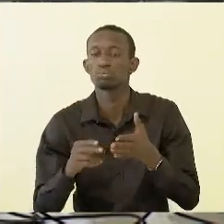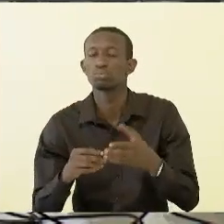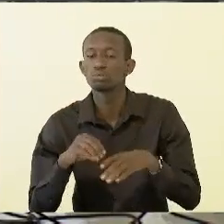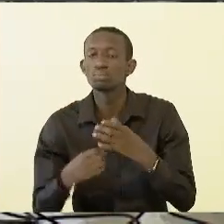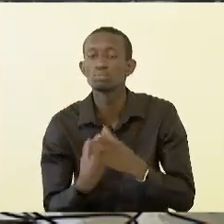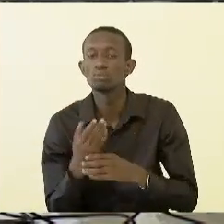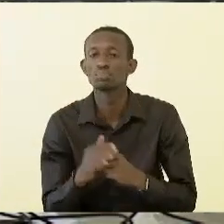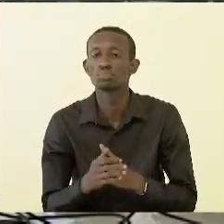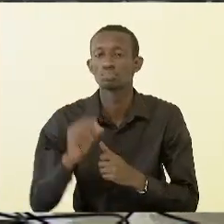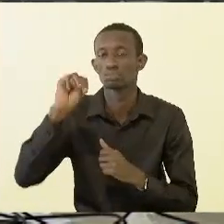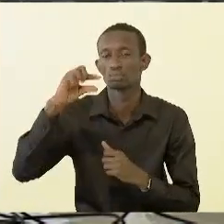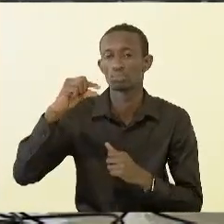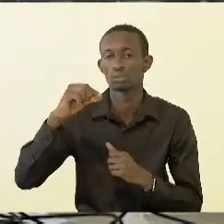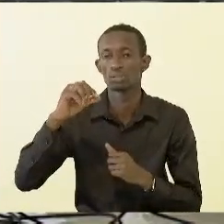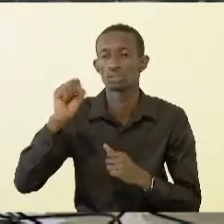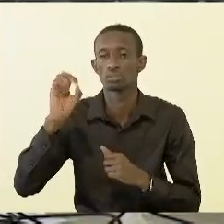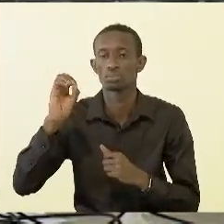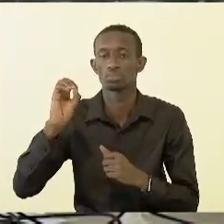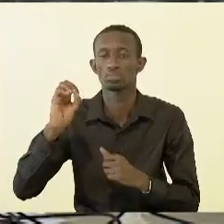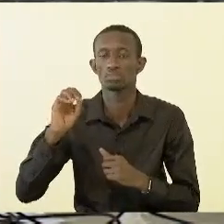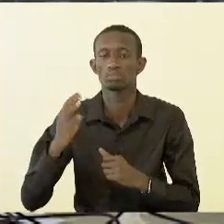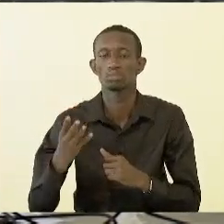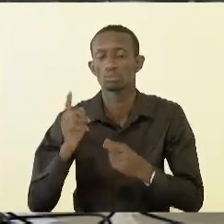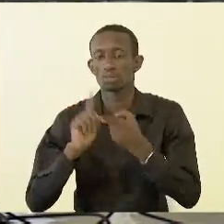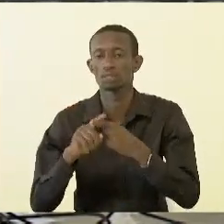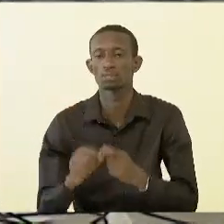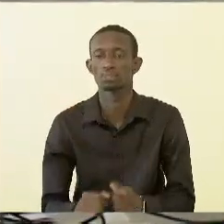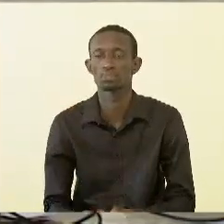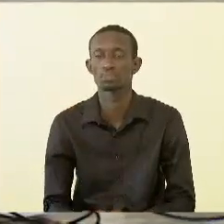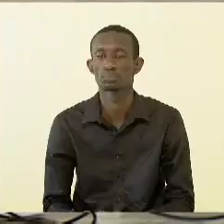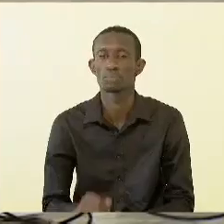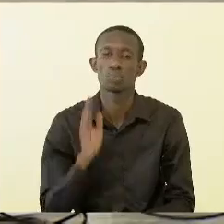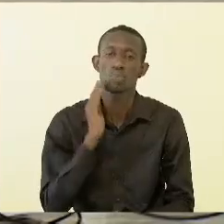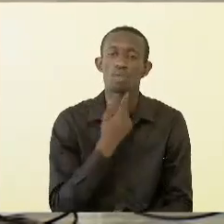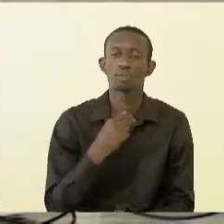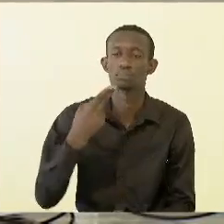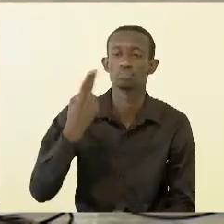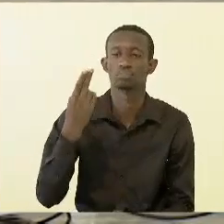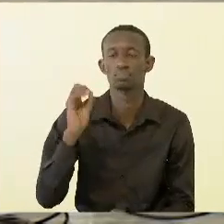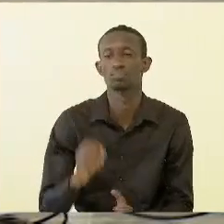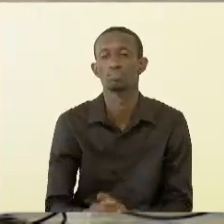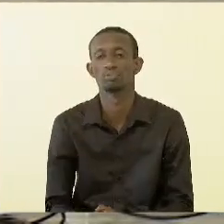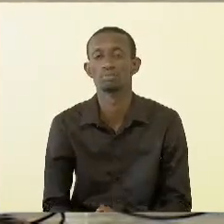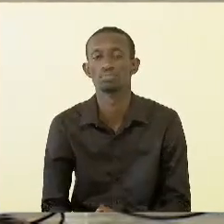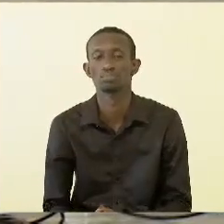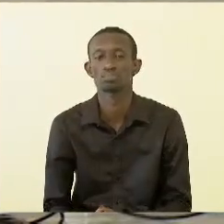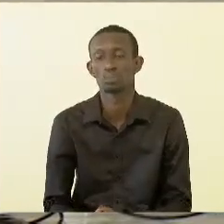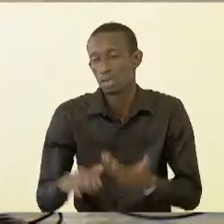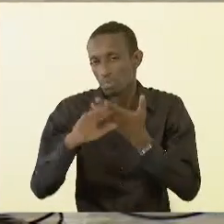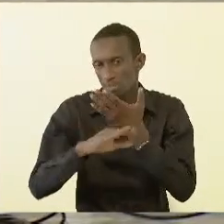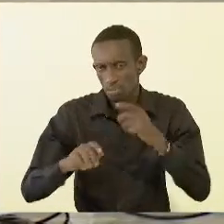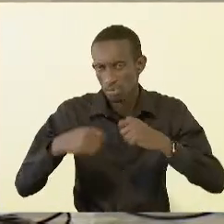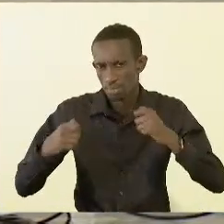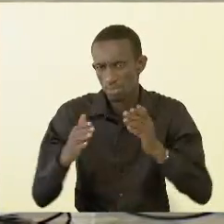give magnesium sulfate plus water. So bases react with